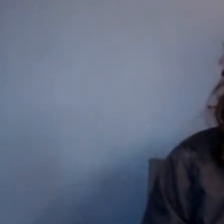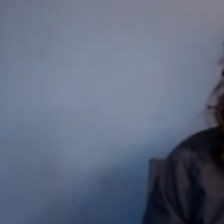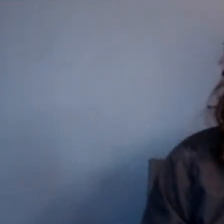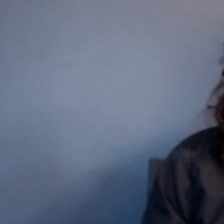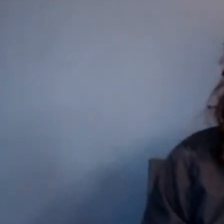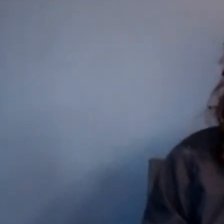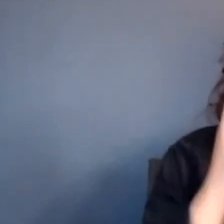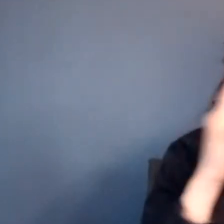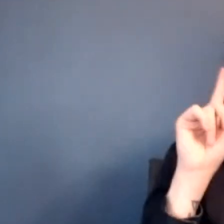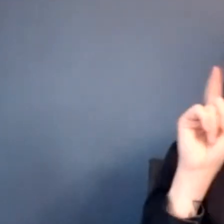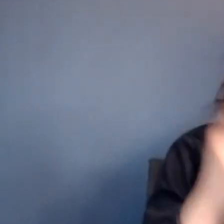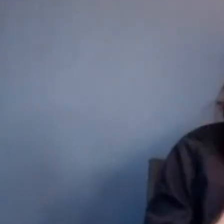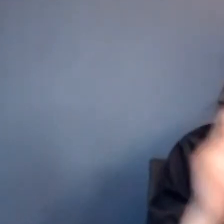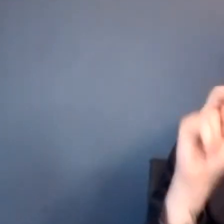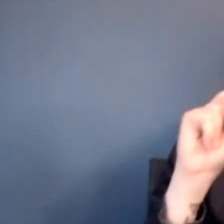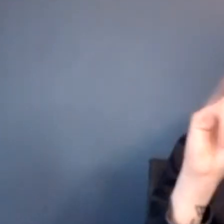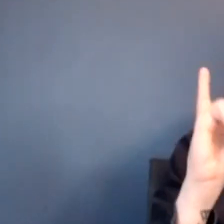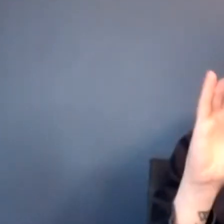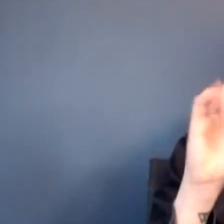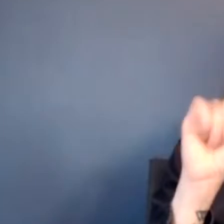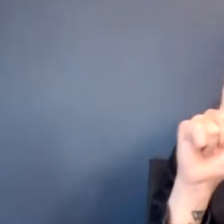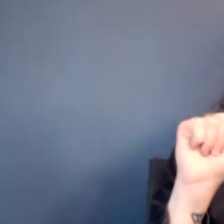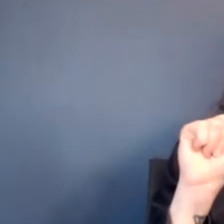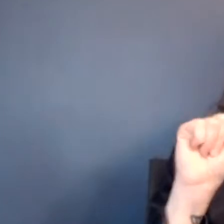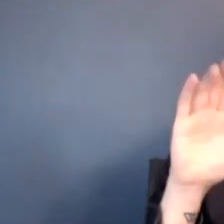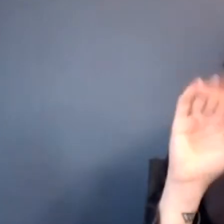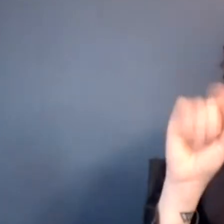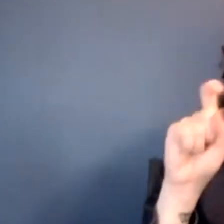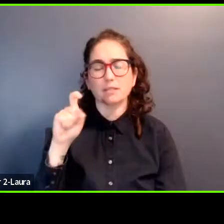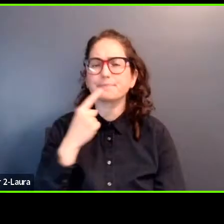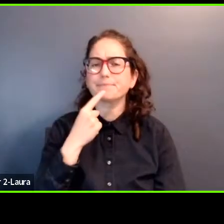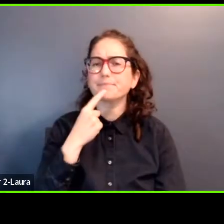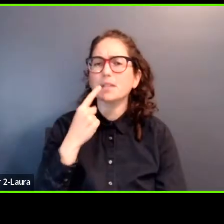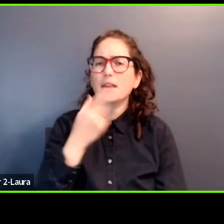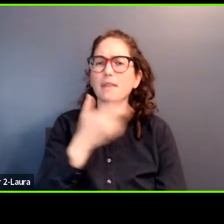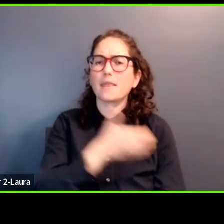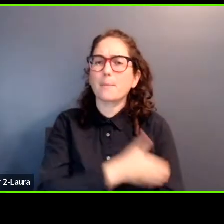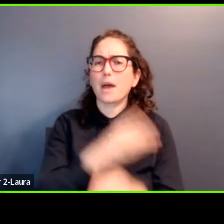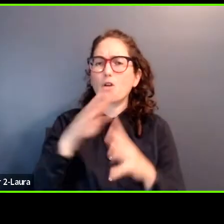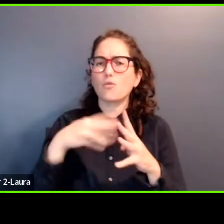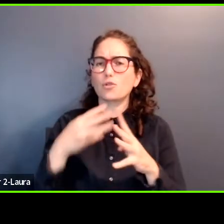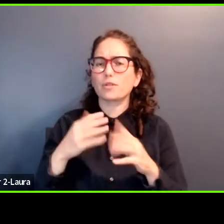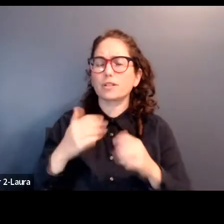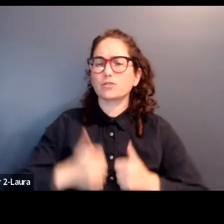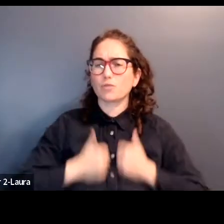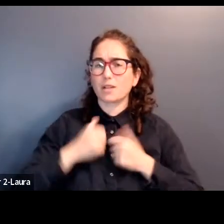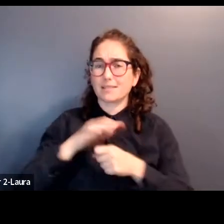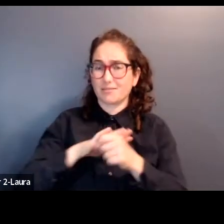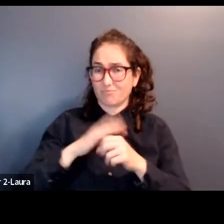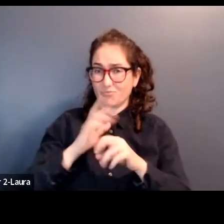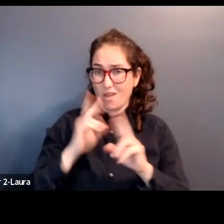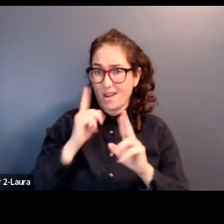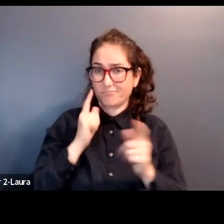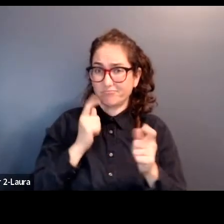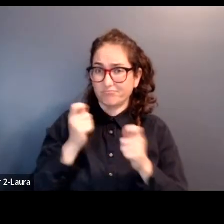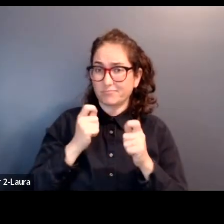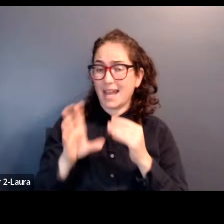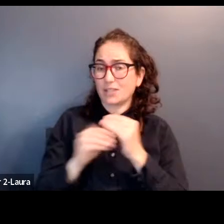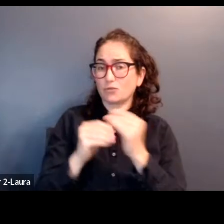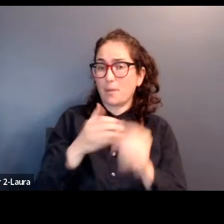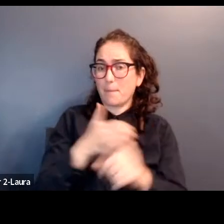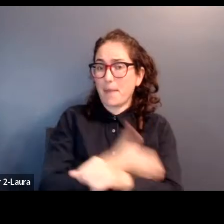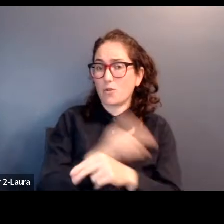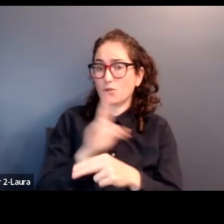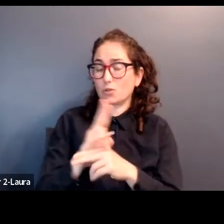question from Nicola Cox. Are the power grids in residential areas ready to handle the extra power used by